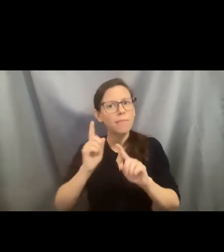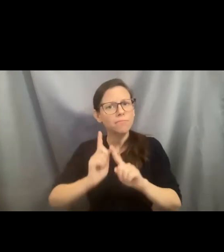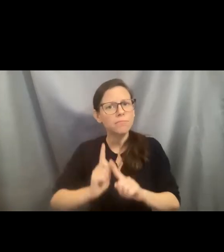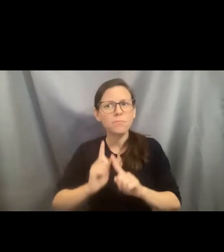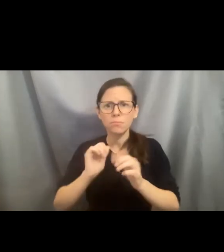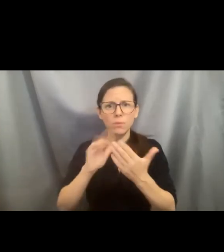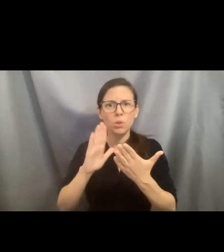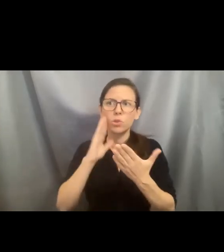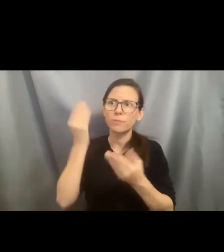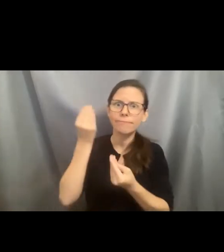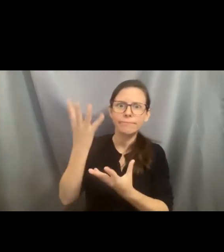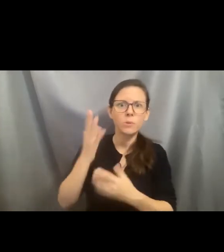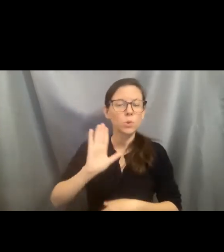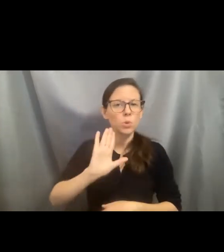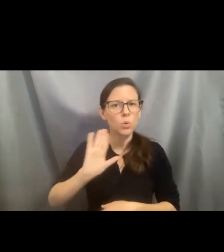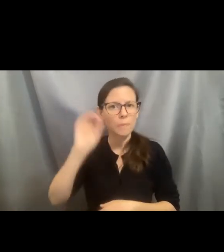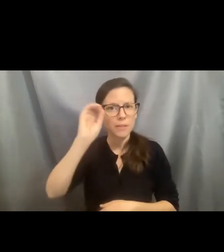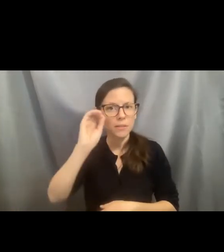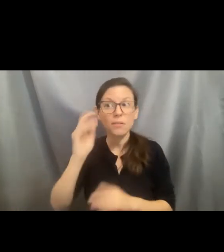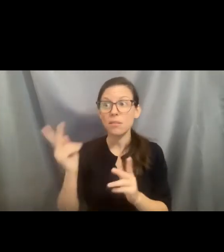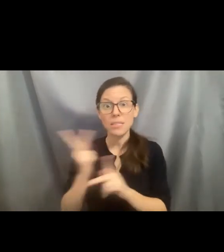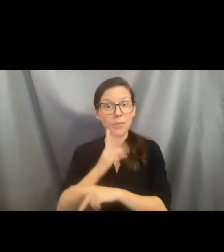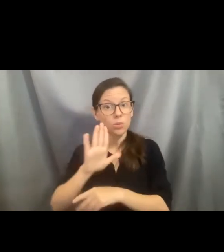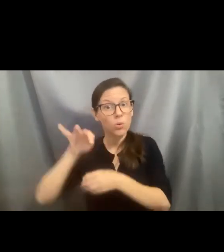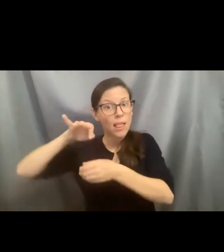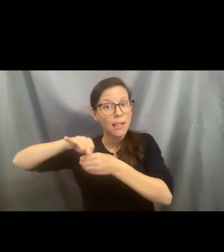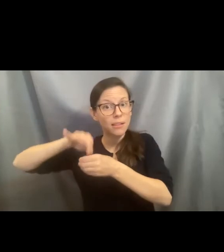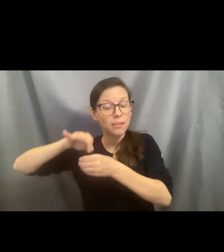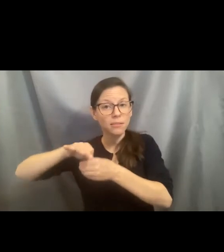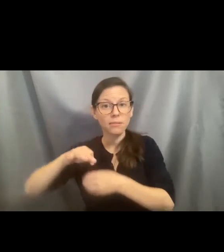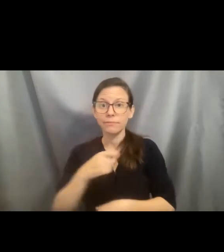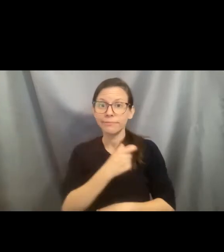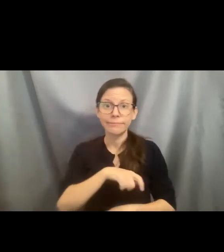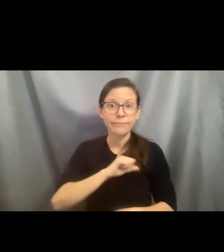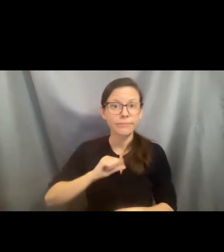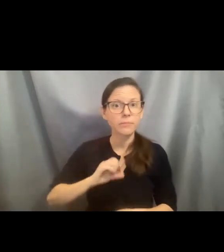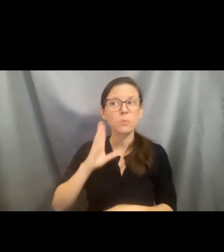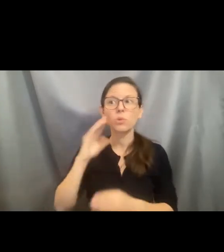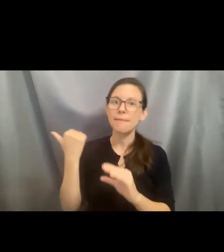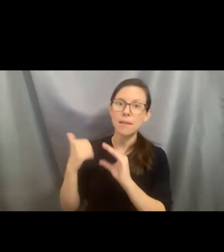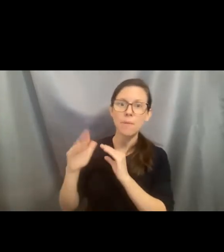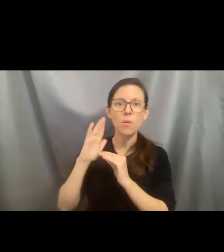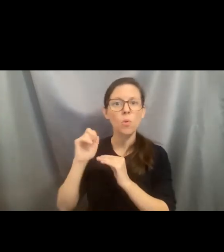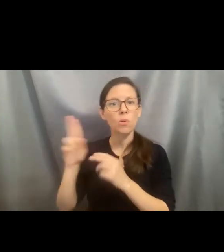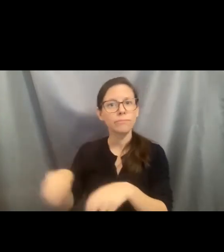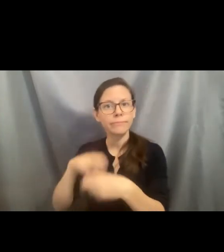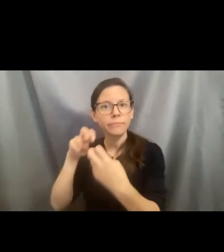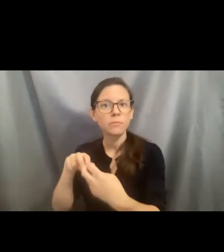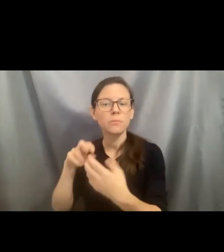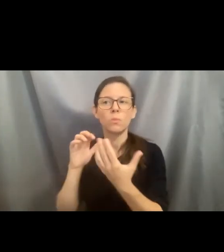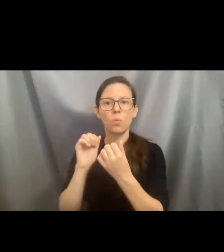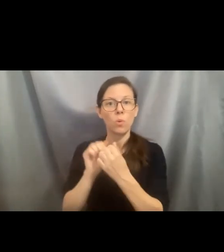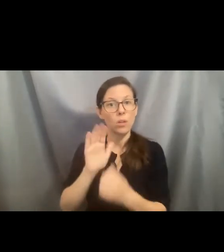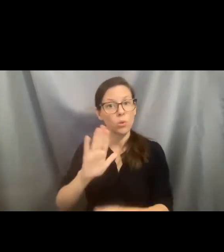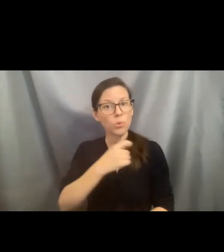elected representatives. You can email or meet with